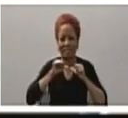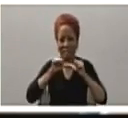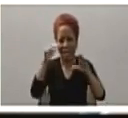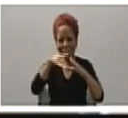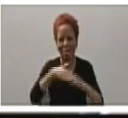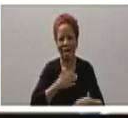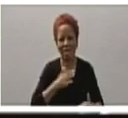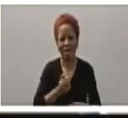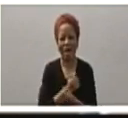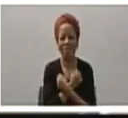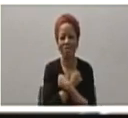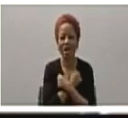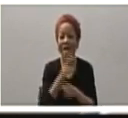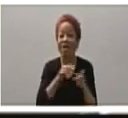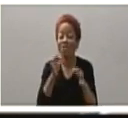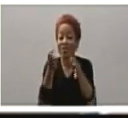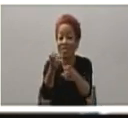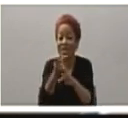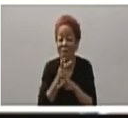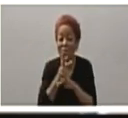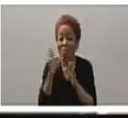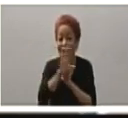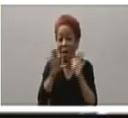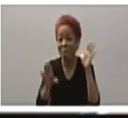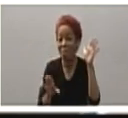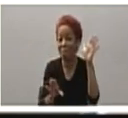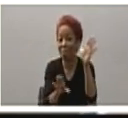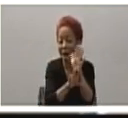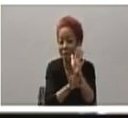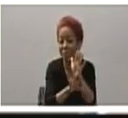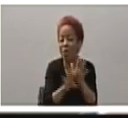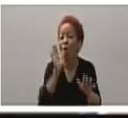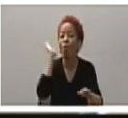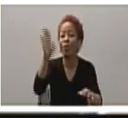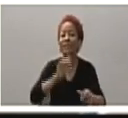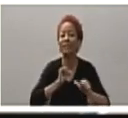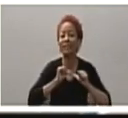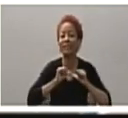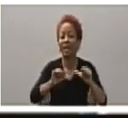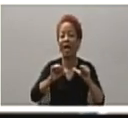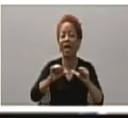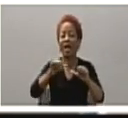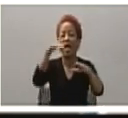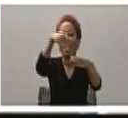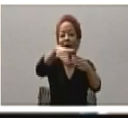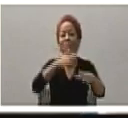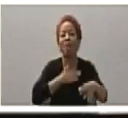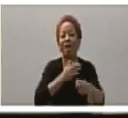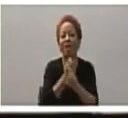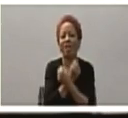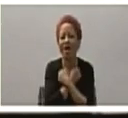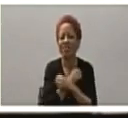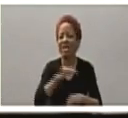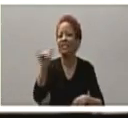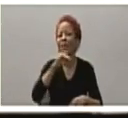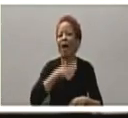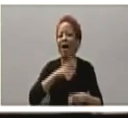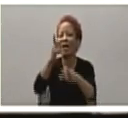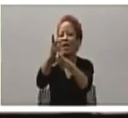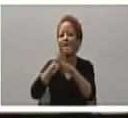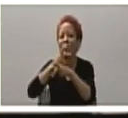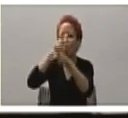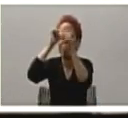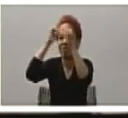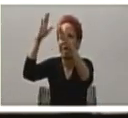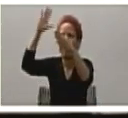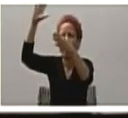my love. If you keep my commandments, you will remain in my love, just as I have kept my Father's commandments